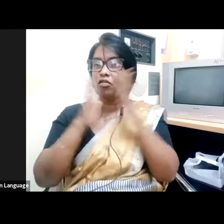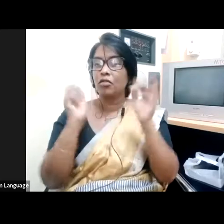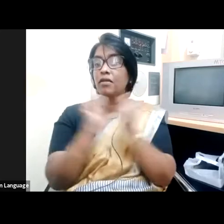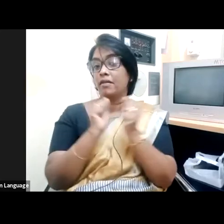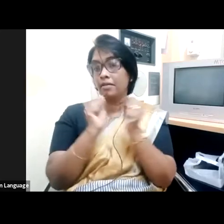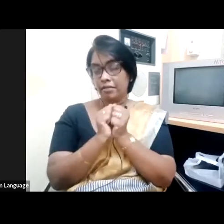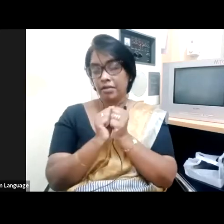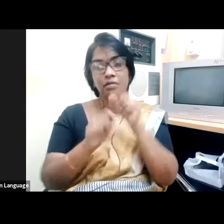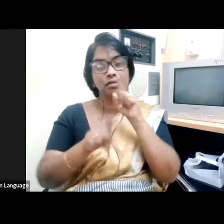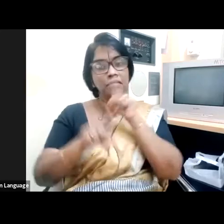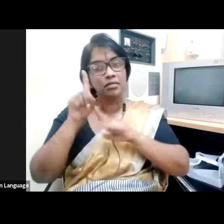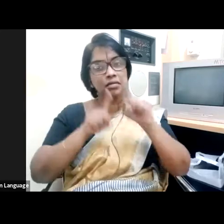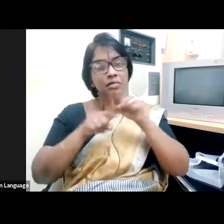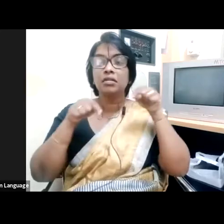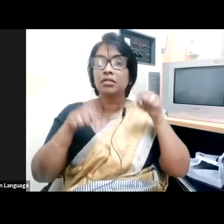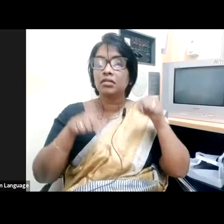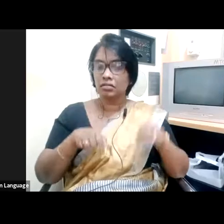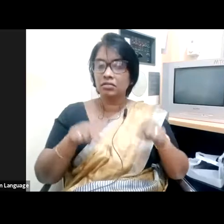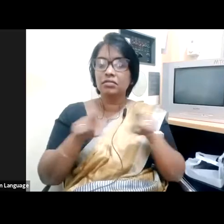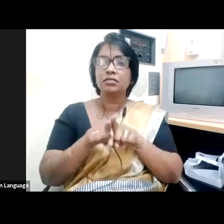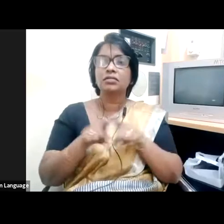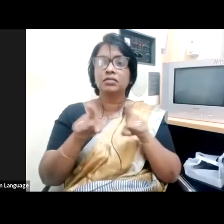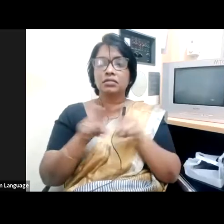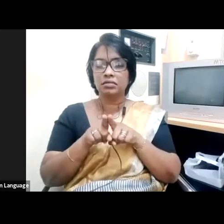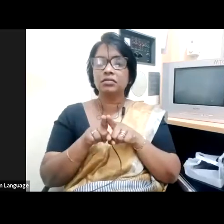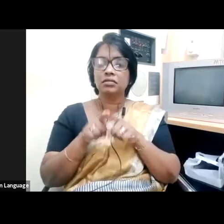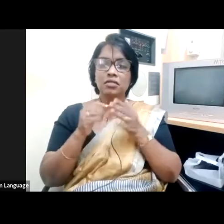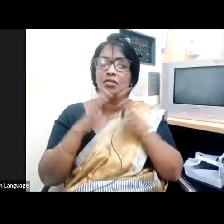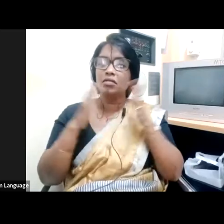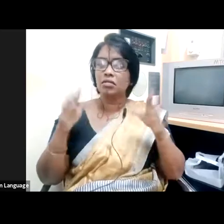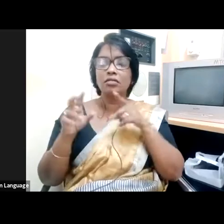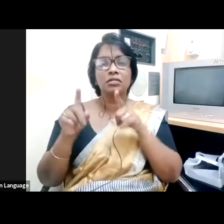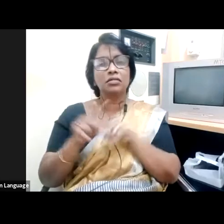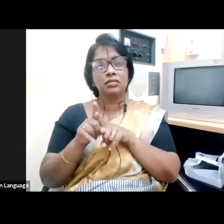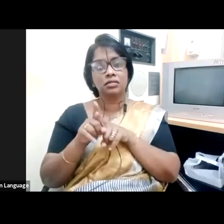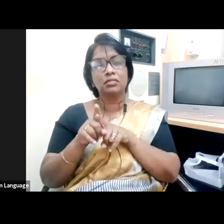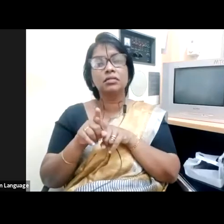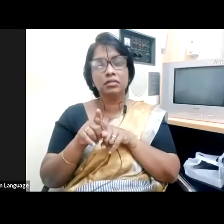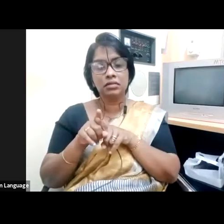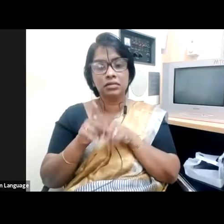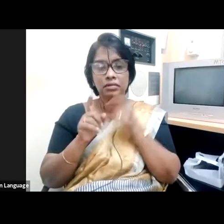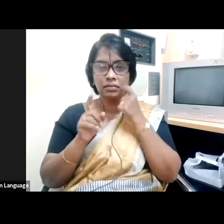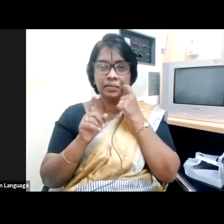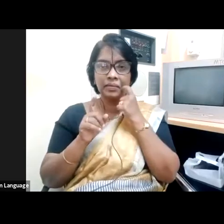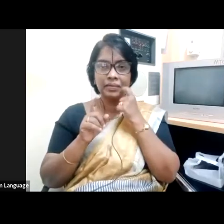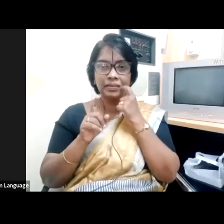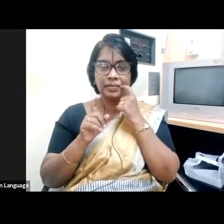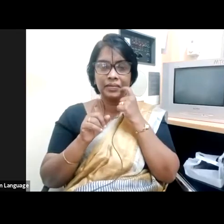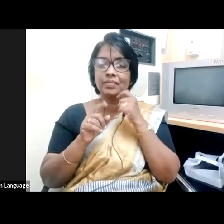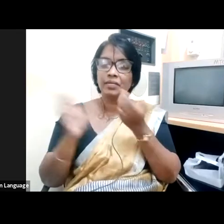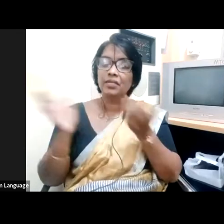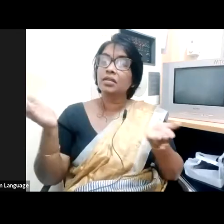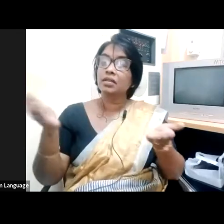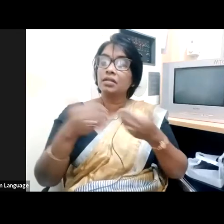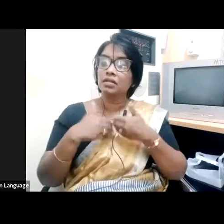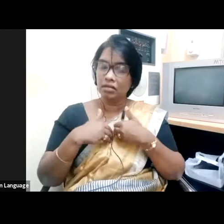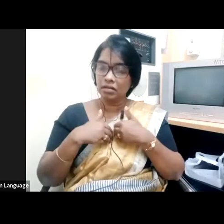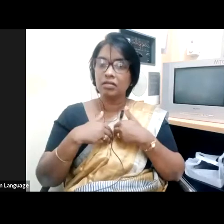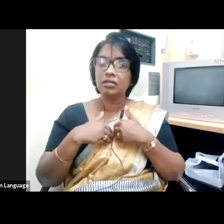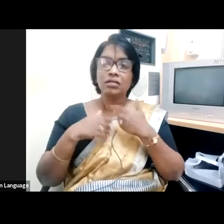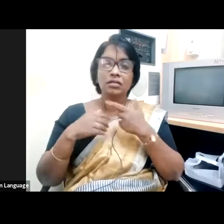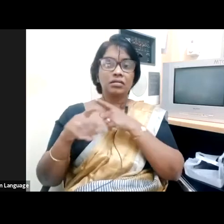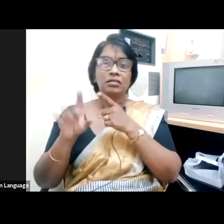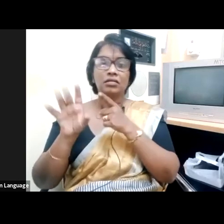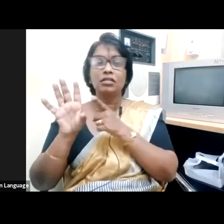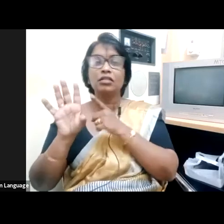the action mode. And doing so, I know Joe talked about as well. And of course, Fadil, you talked about the